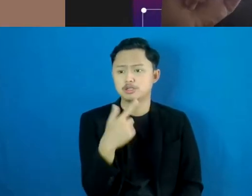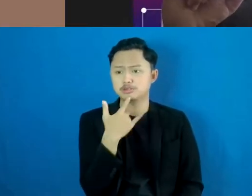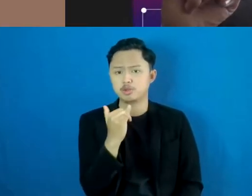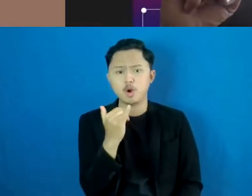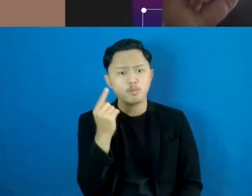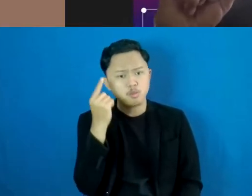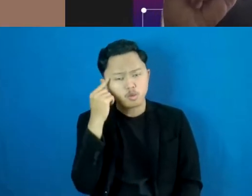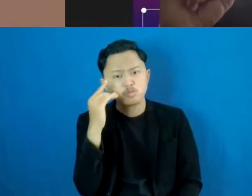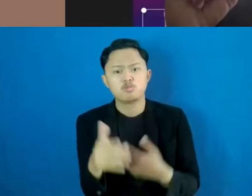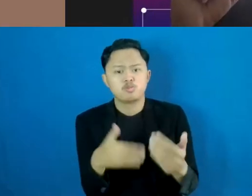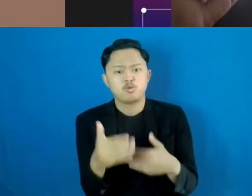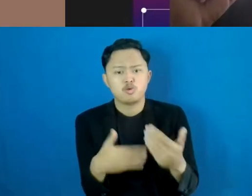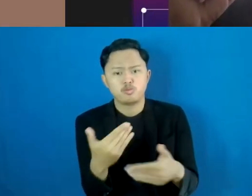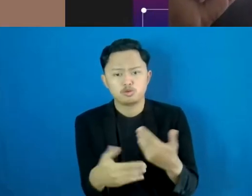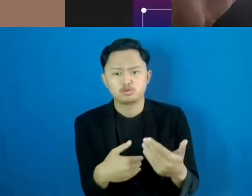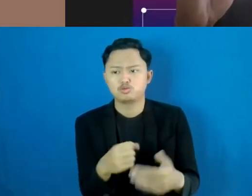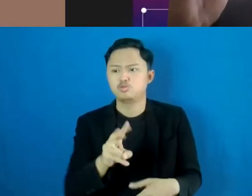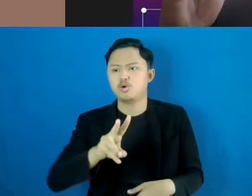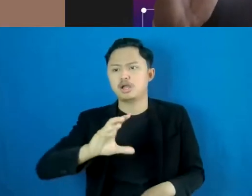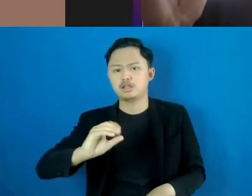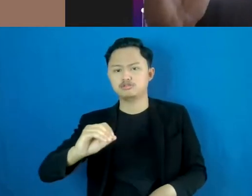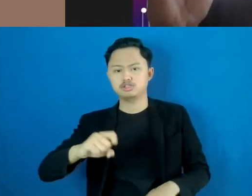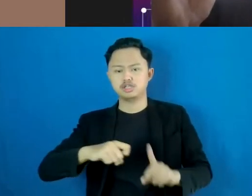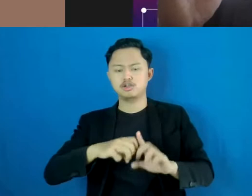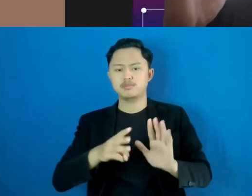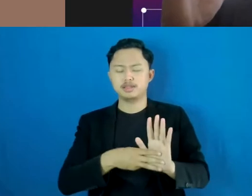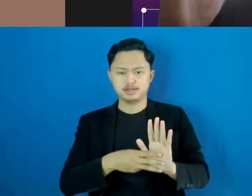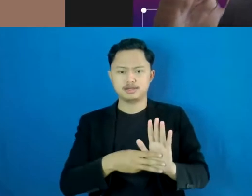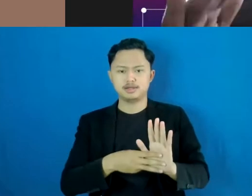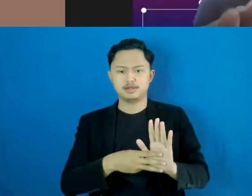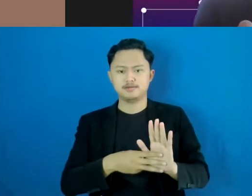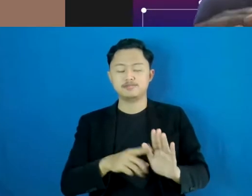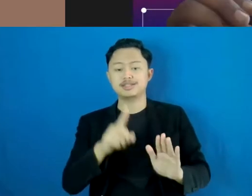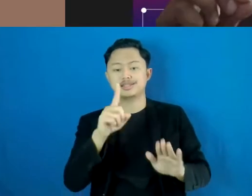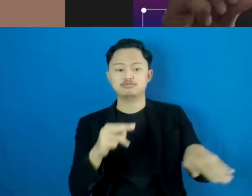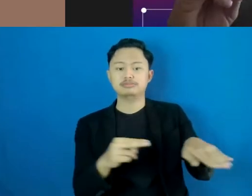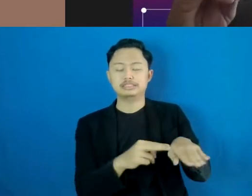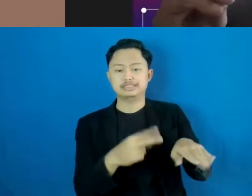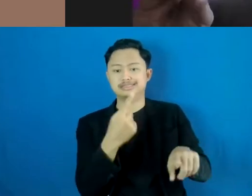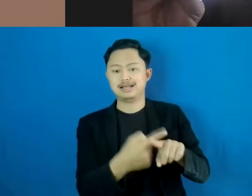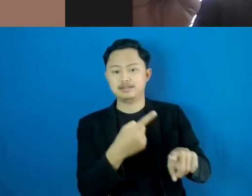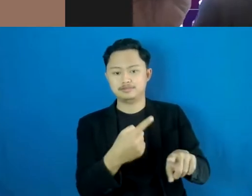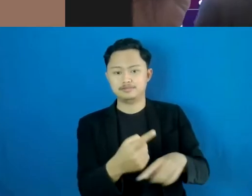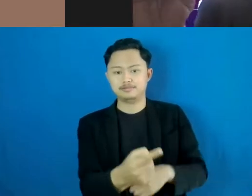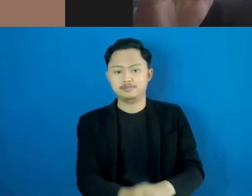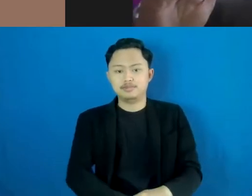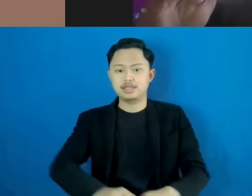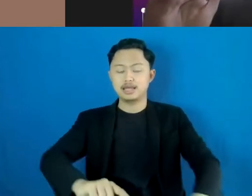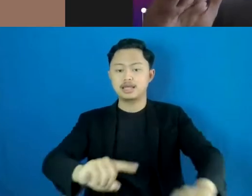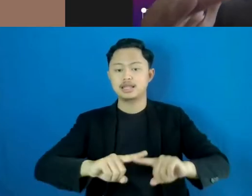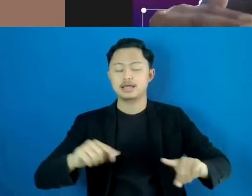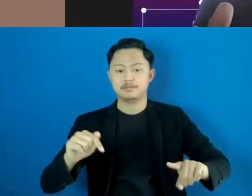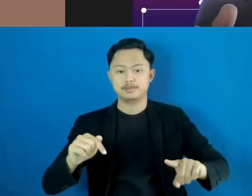charge range. Now, if the load is increased, battery performance will go down. If driver is not performing well,